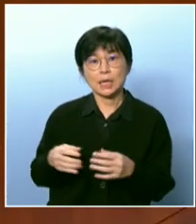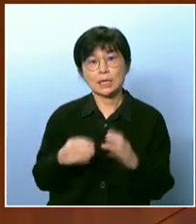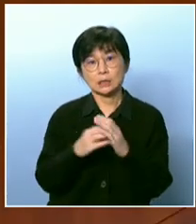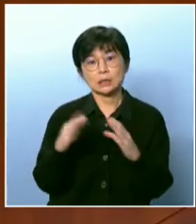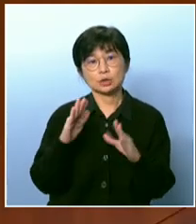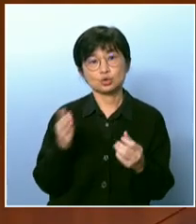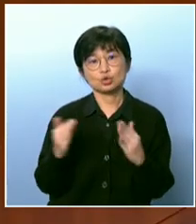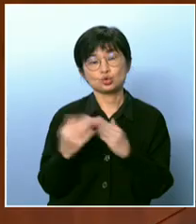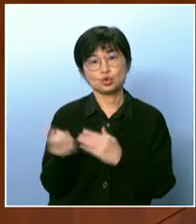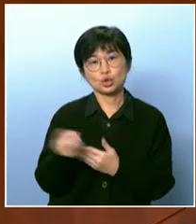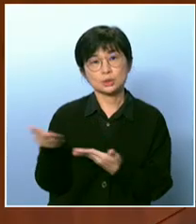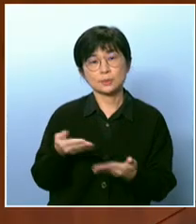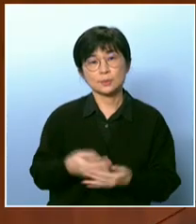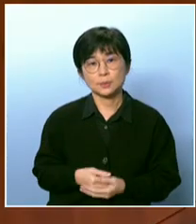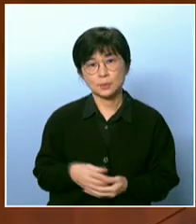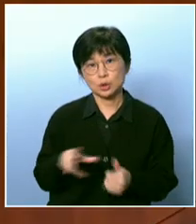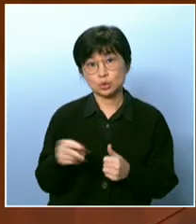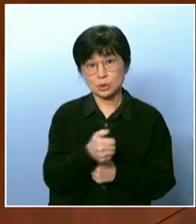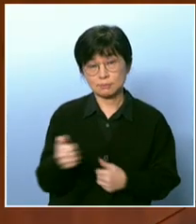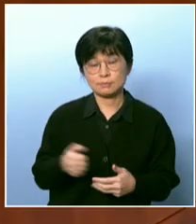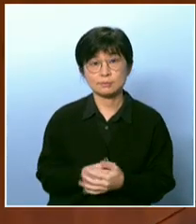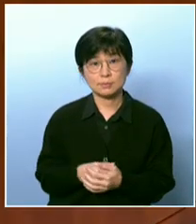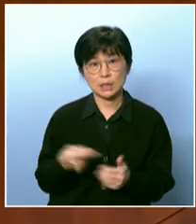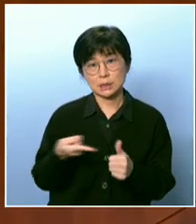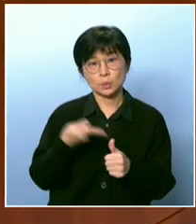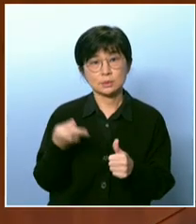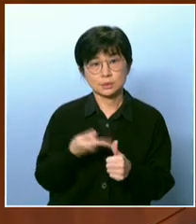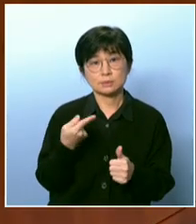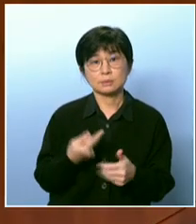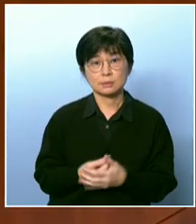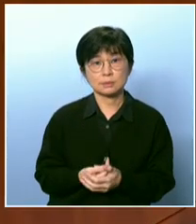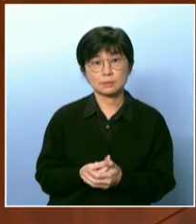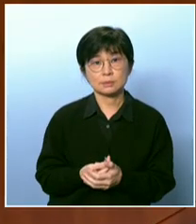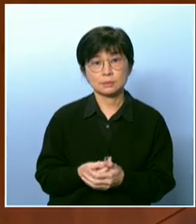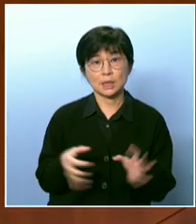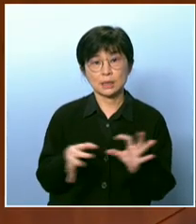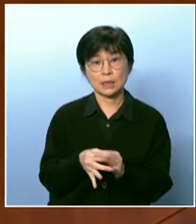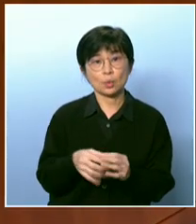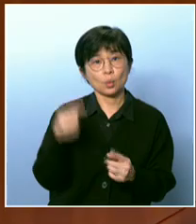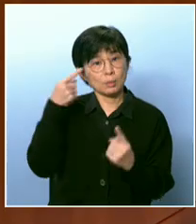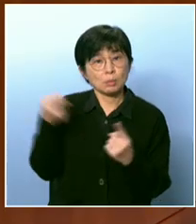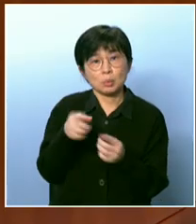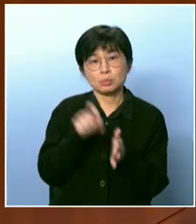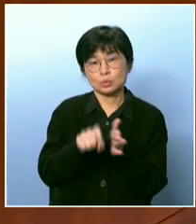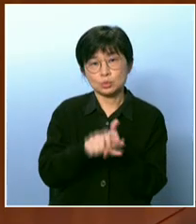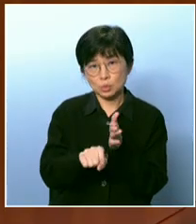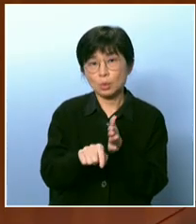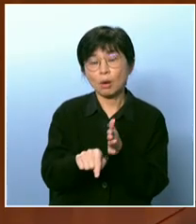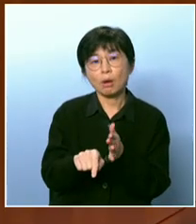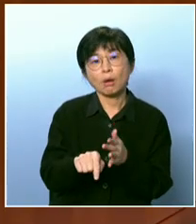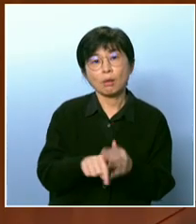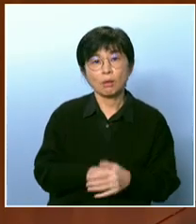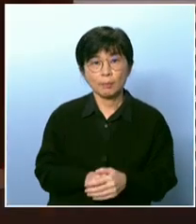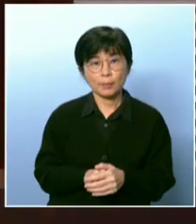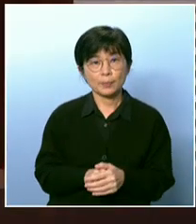financial education. But we have to understand parents also play a key role in financial education. So is there any